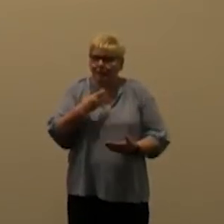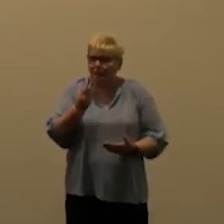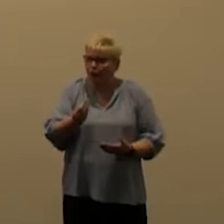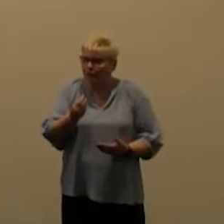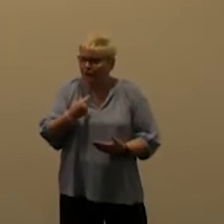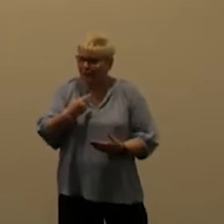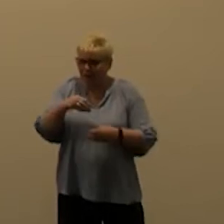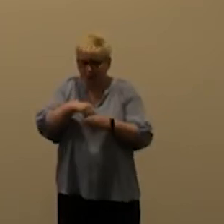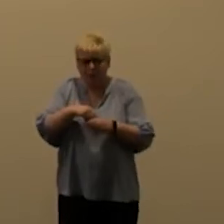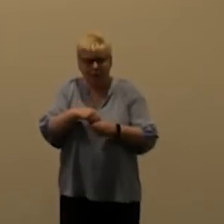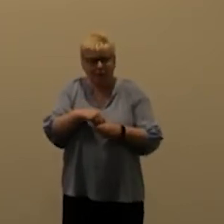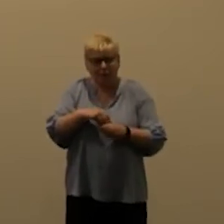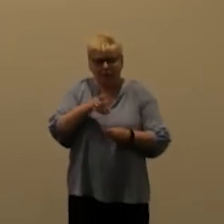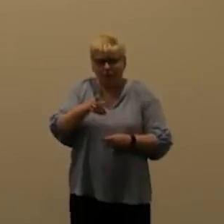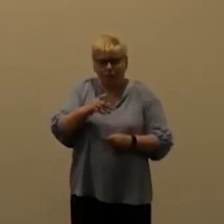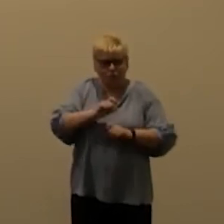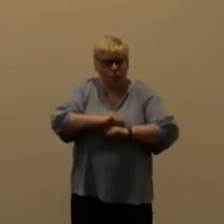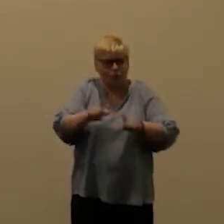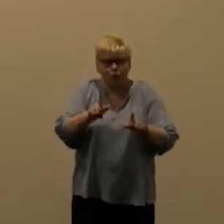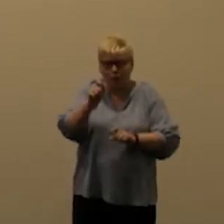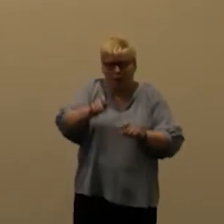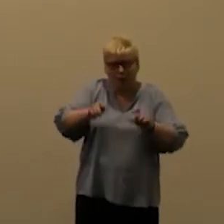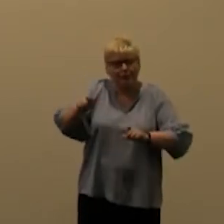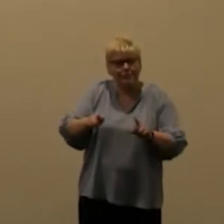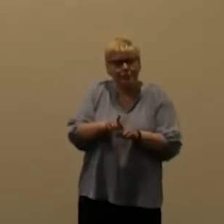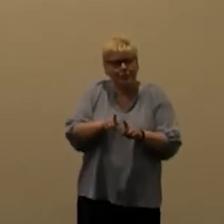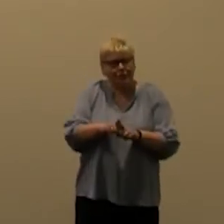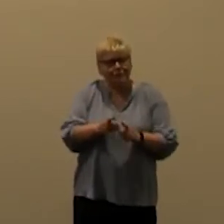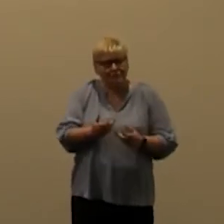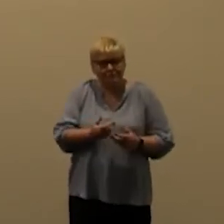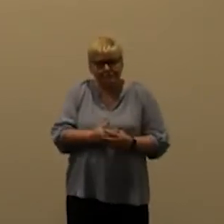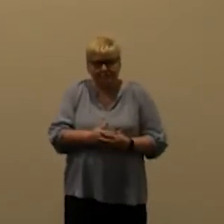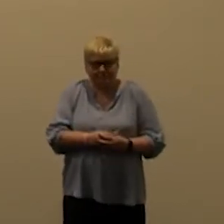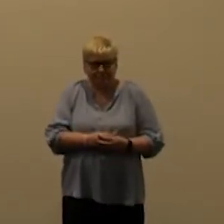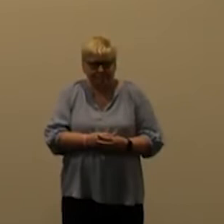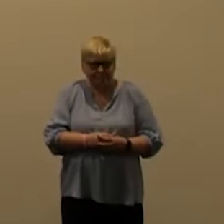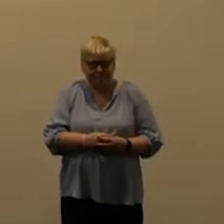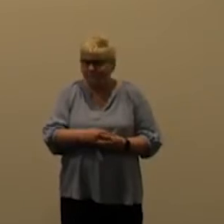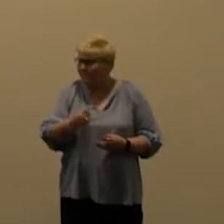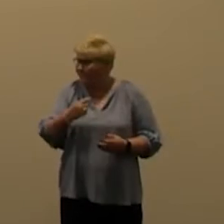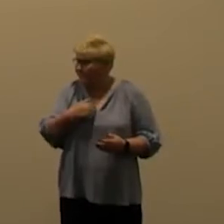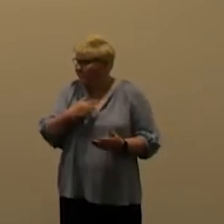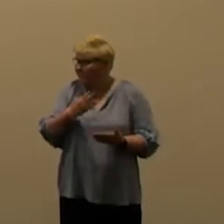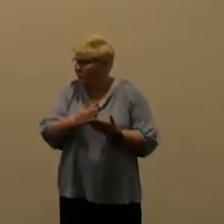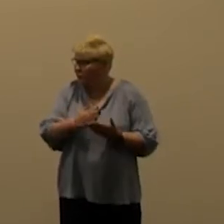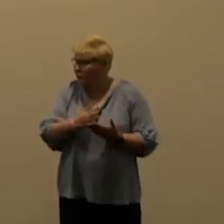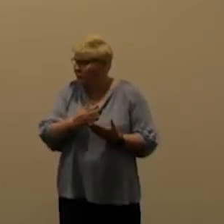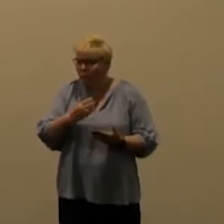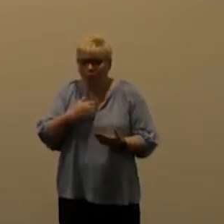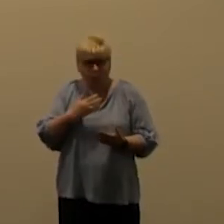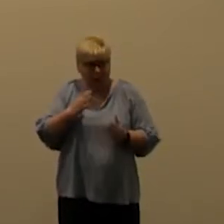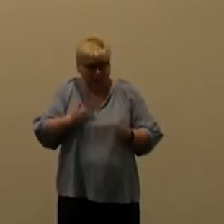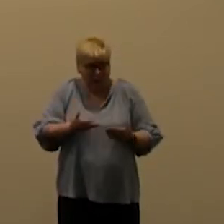our organisation. We also roll it out to clients. And so I am a real believer that we walk the